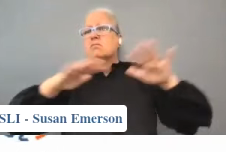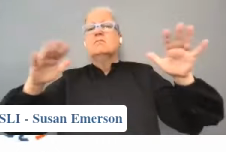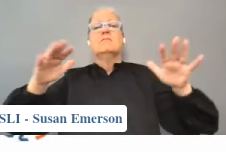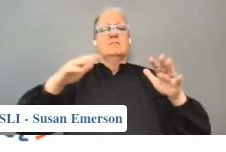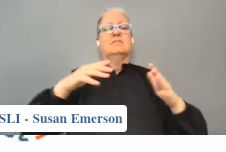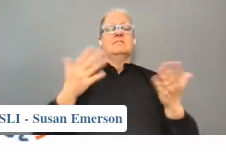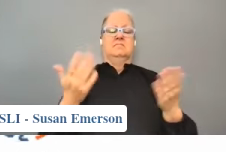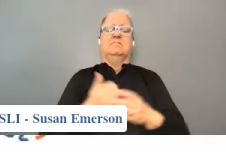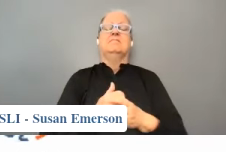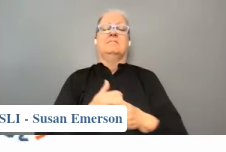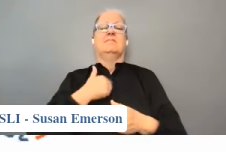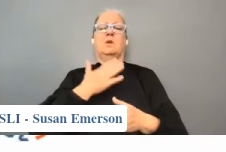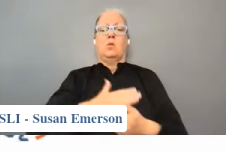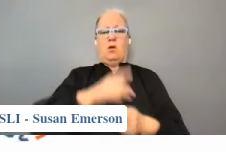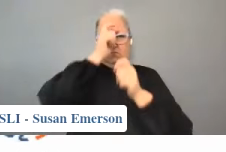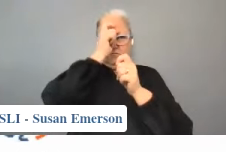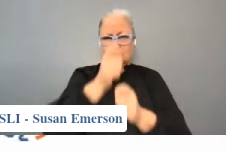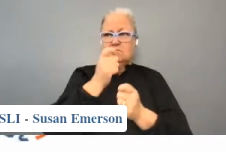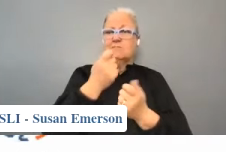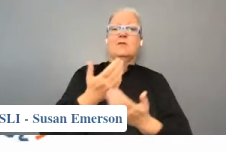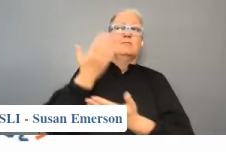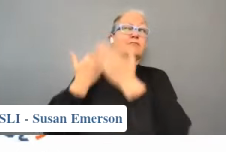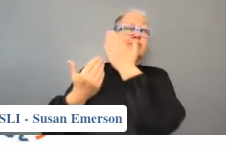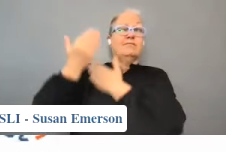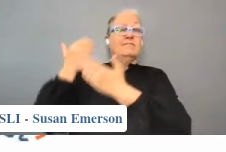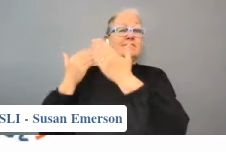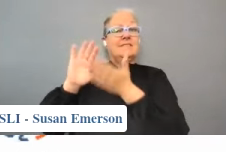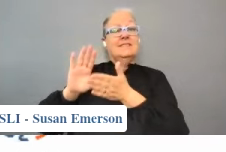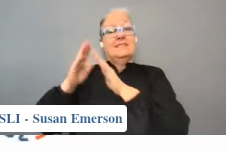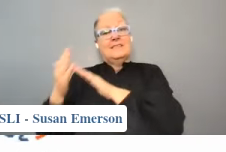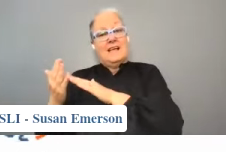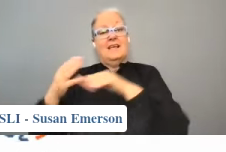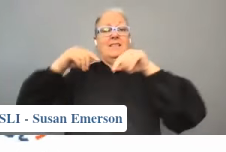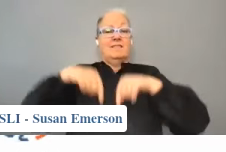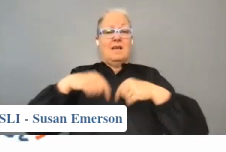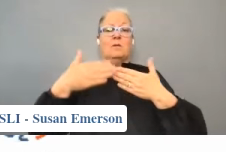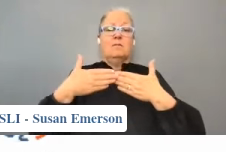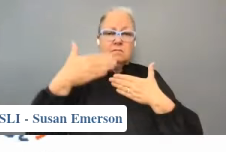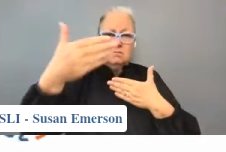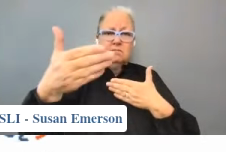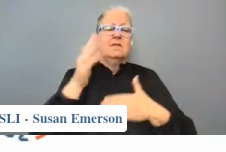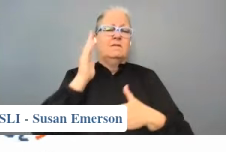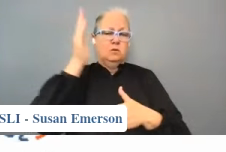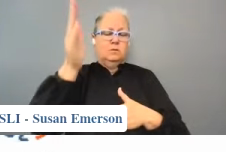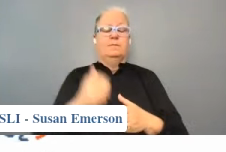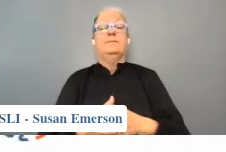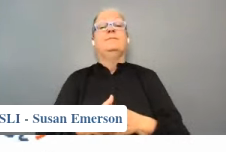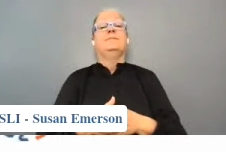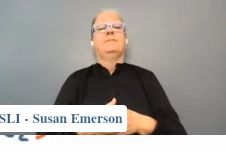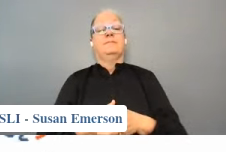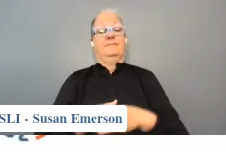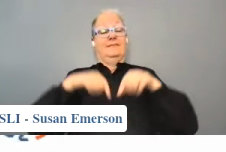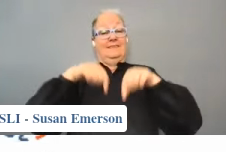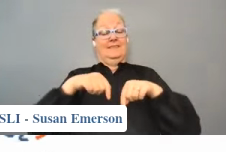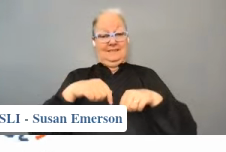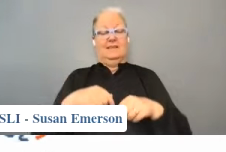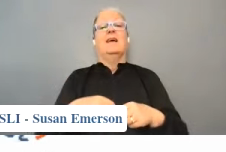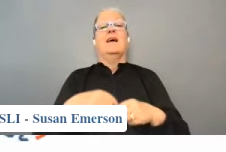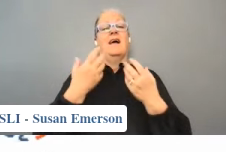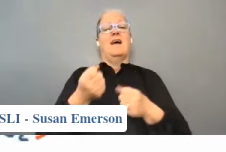Just a couple of housekeeping items before we get started. Today's session is being recorded and can be accessed by the